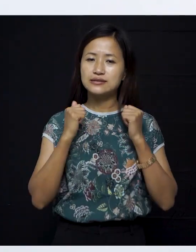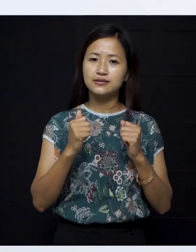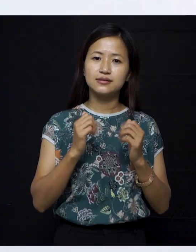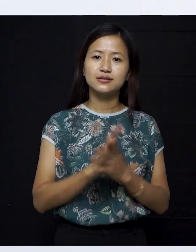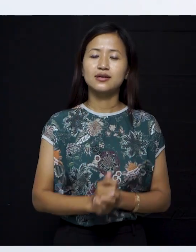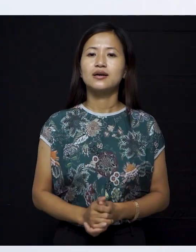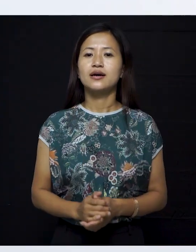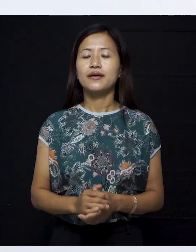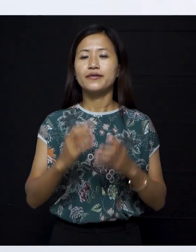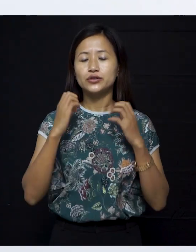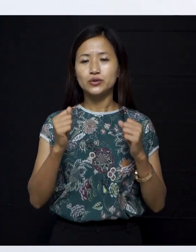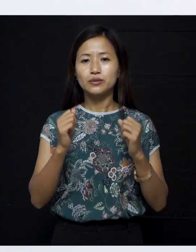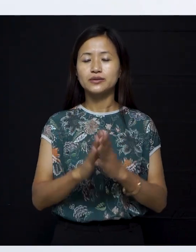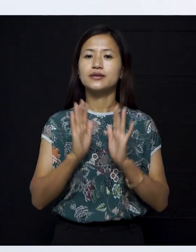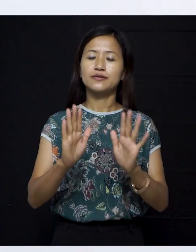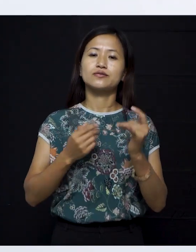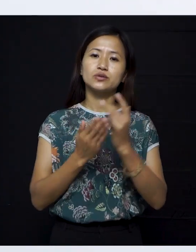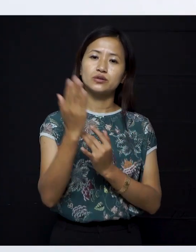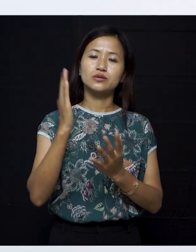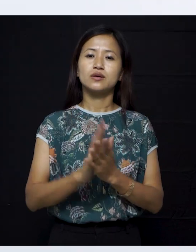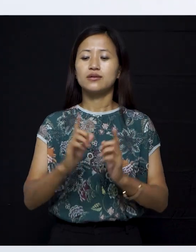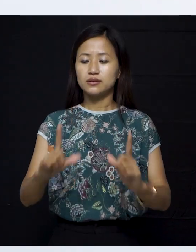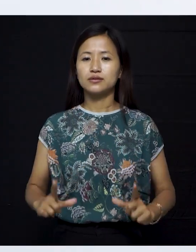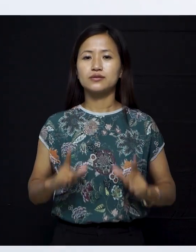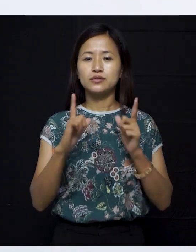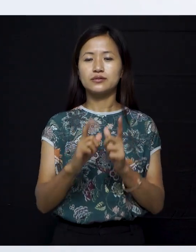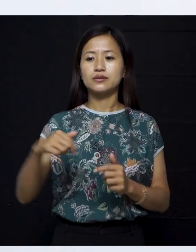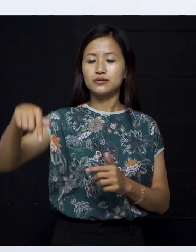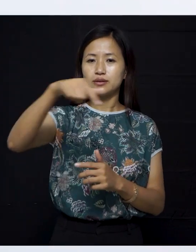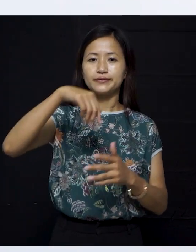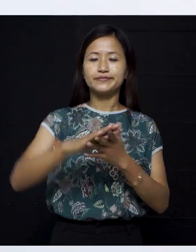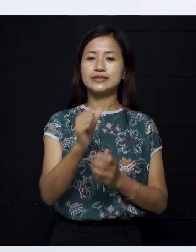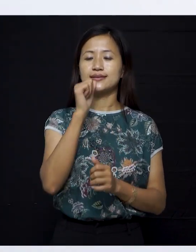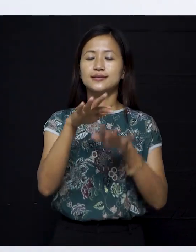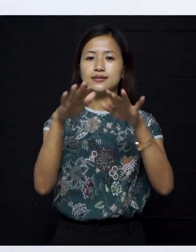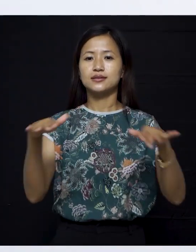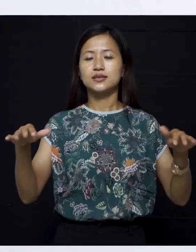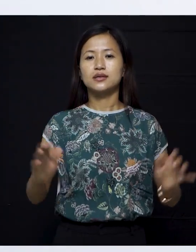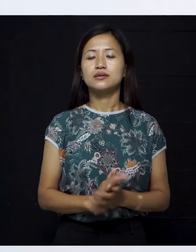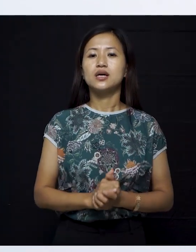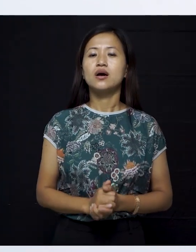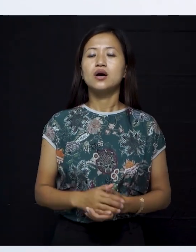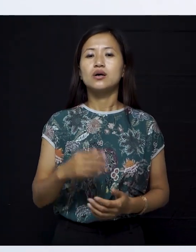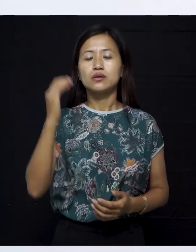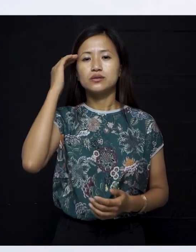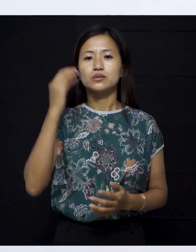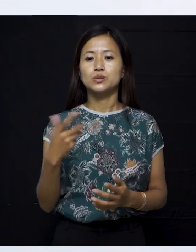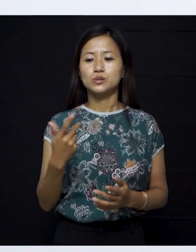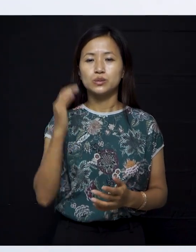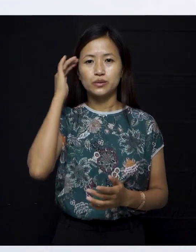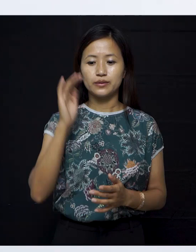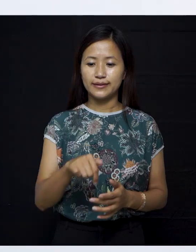and the troubles that they had to go through living around the sea, right? But what I want you to know here